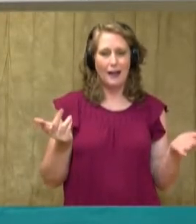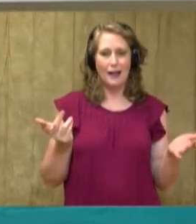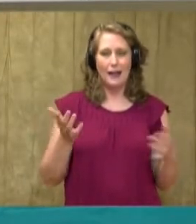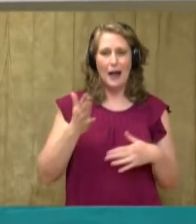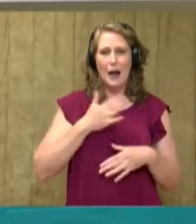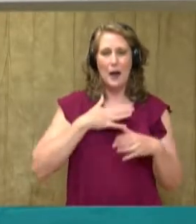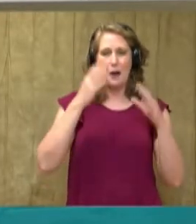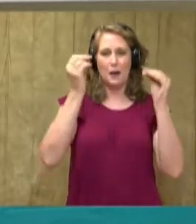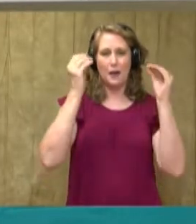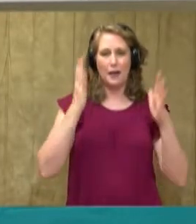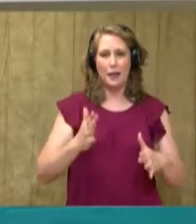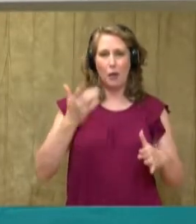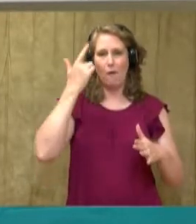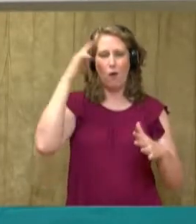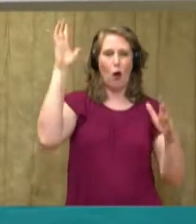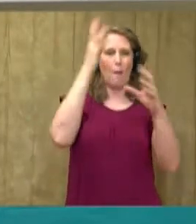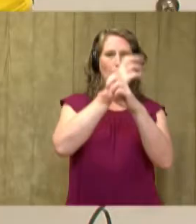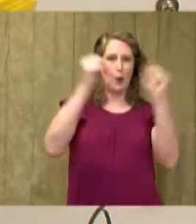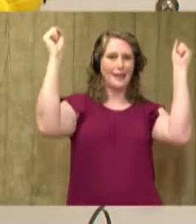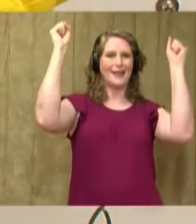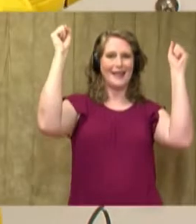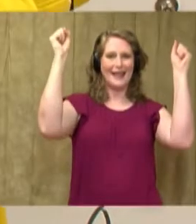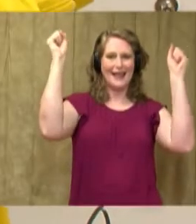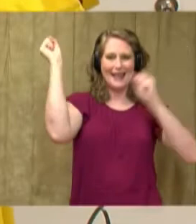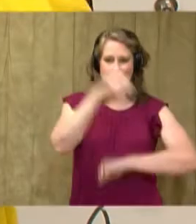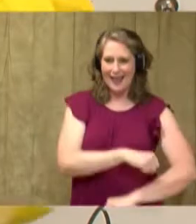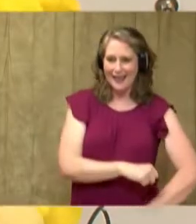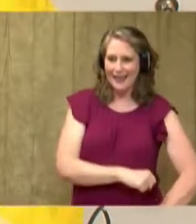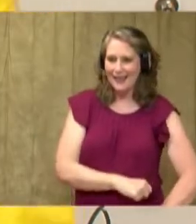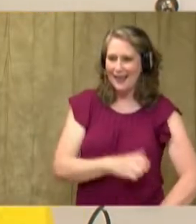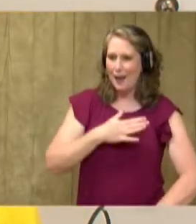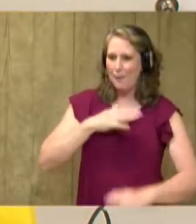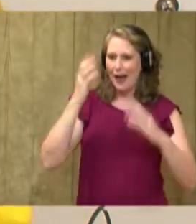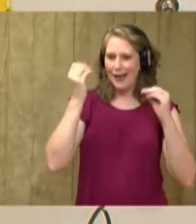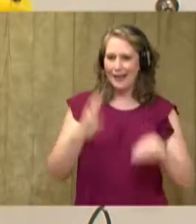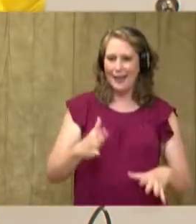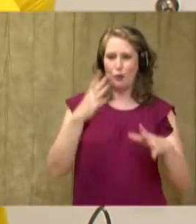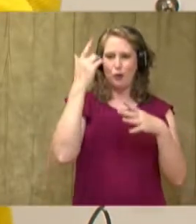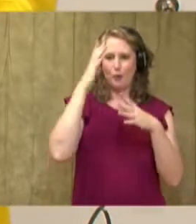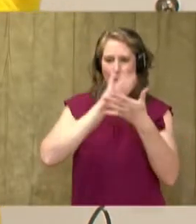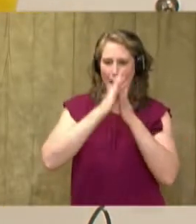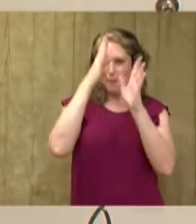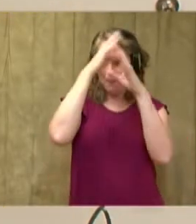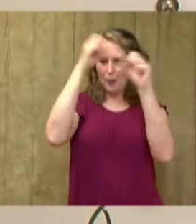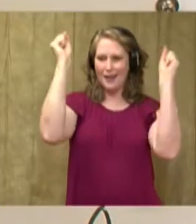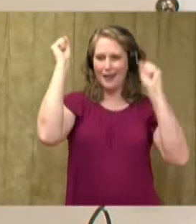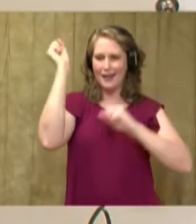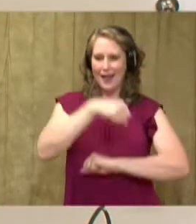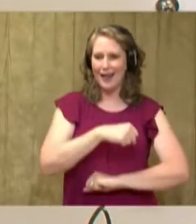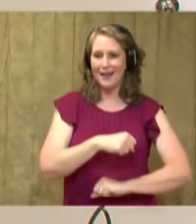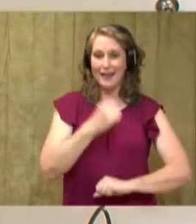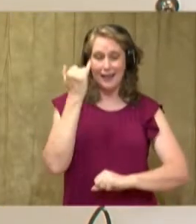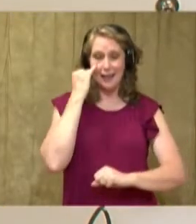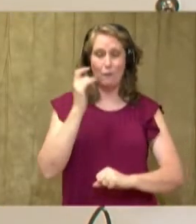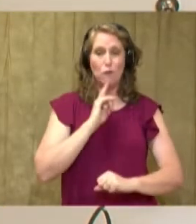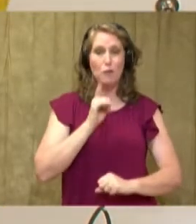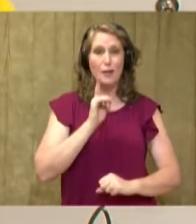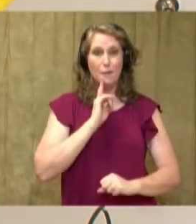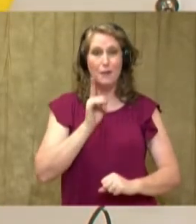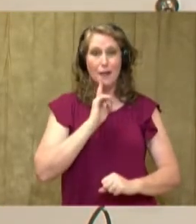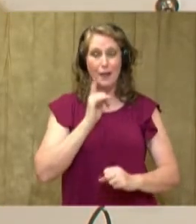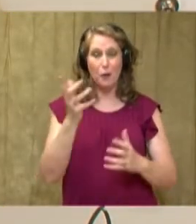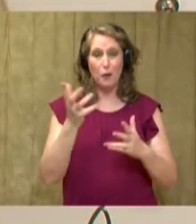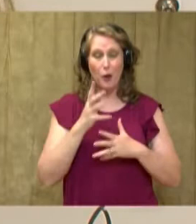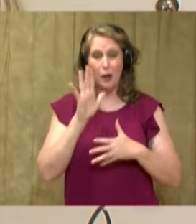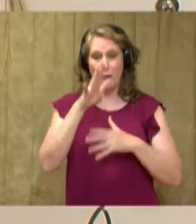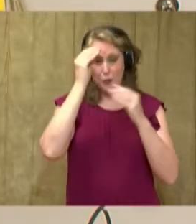My Teacher for President. Yes, My Teacher for President. All right, so if you really, really, really